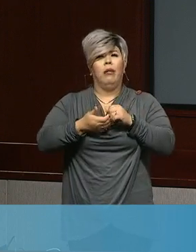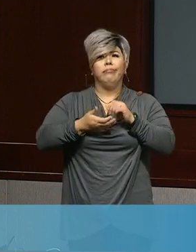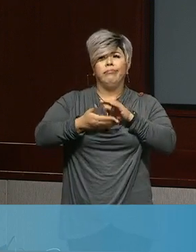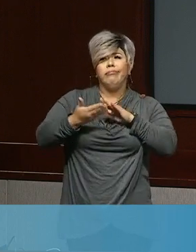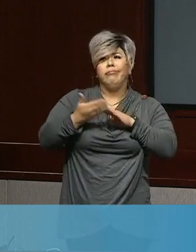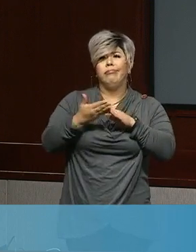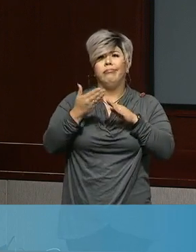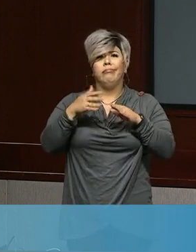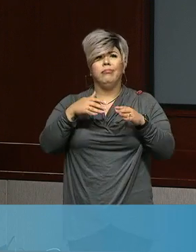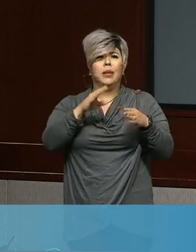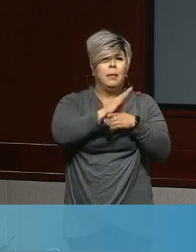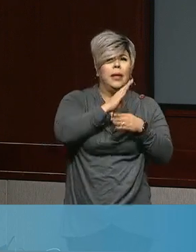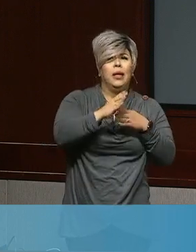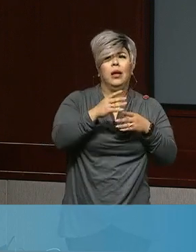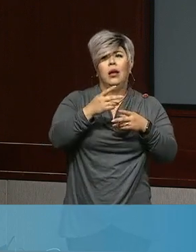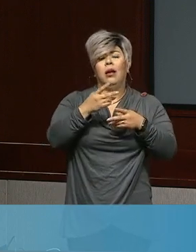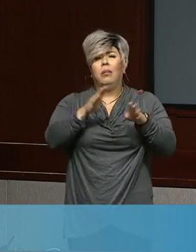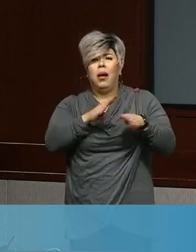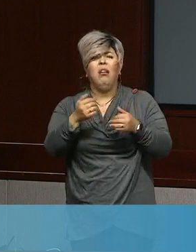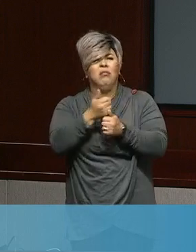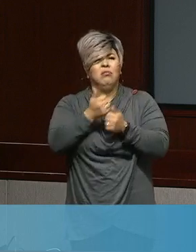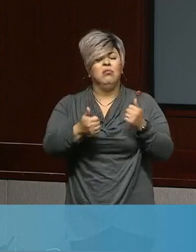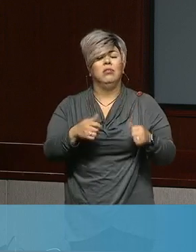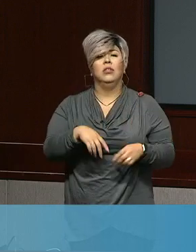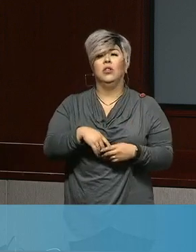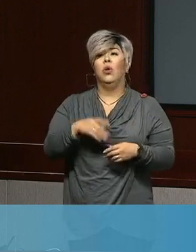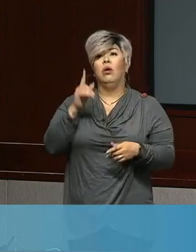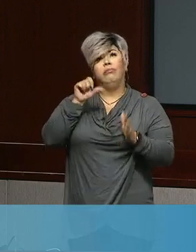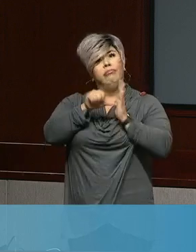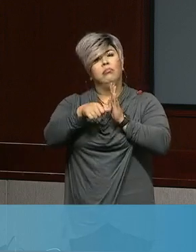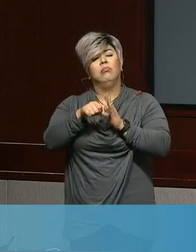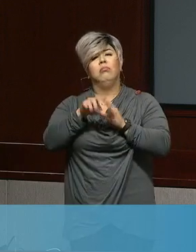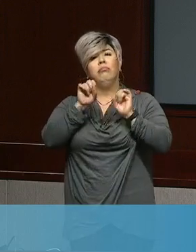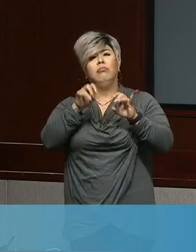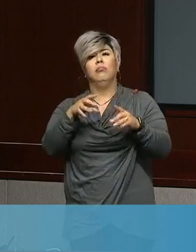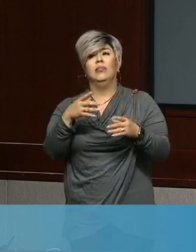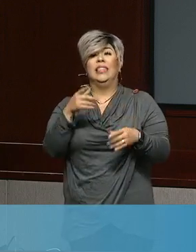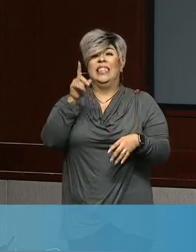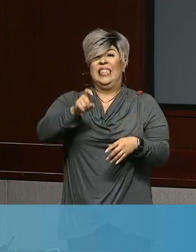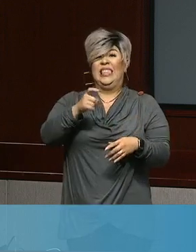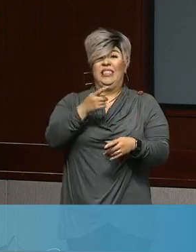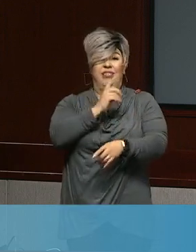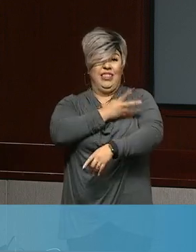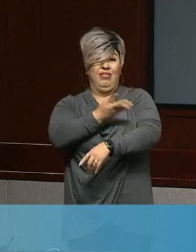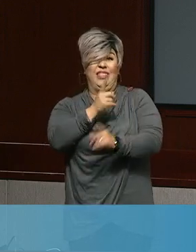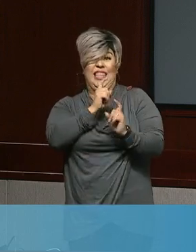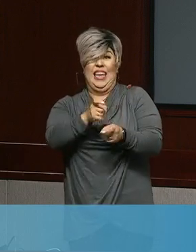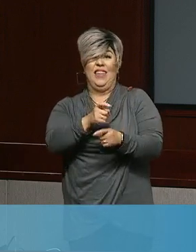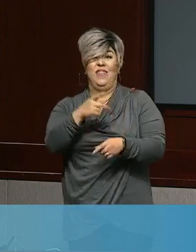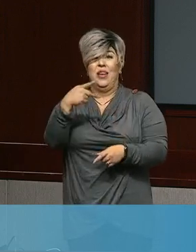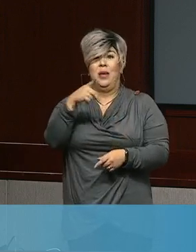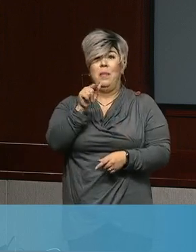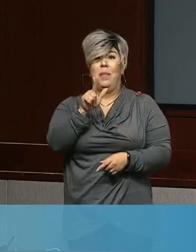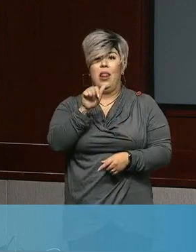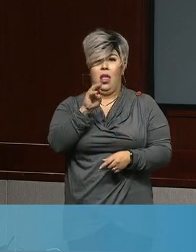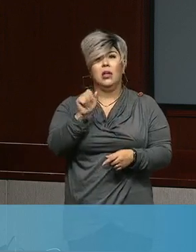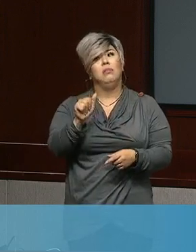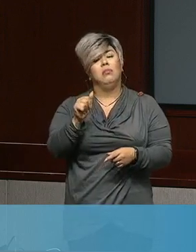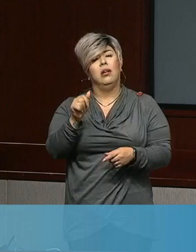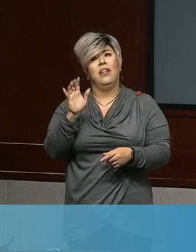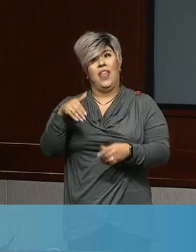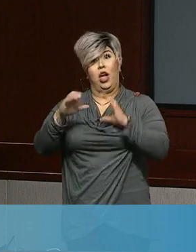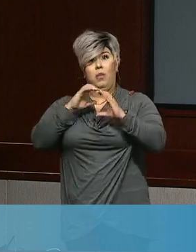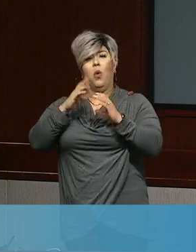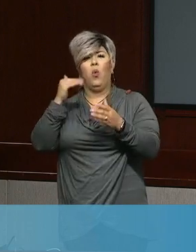and businesses. The critical need for donation of convalescent plasma will also be a focus of this